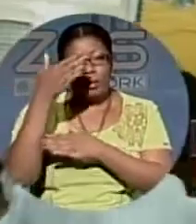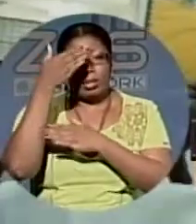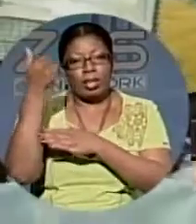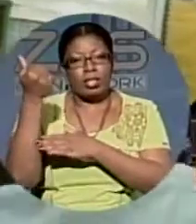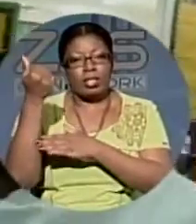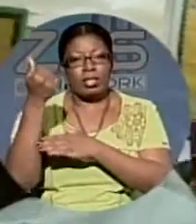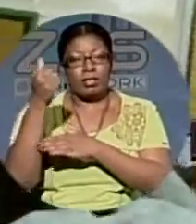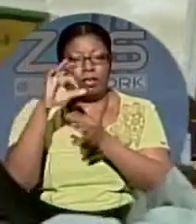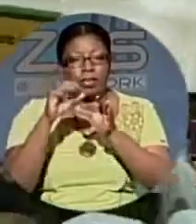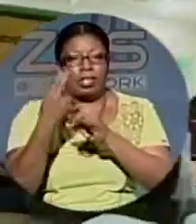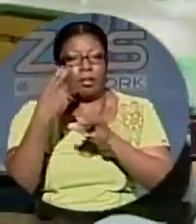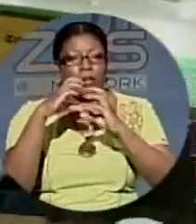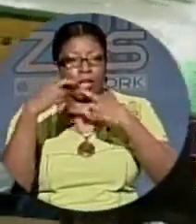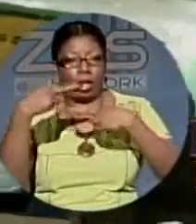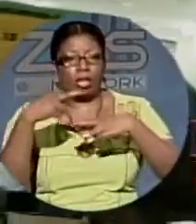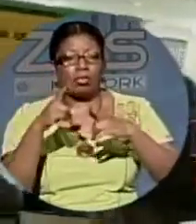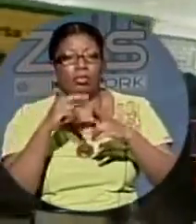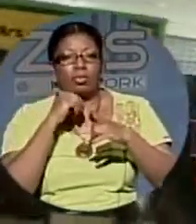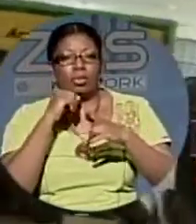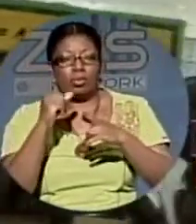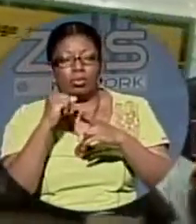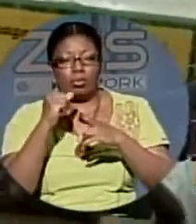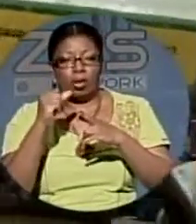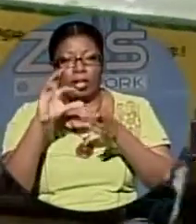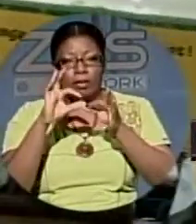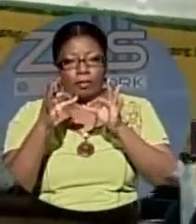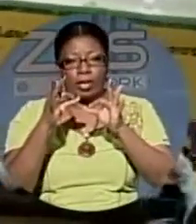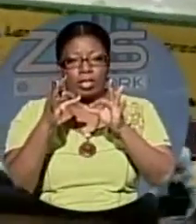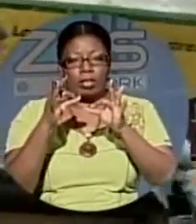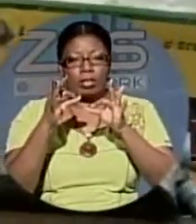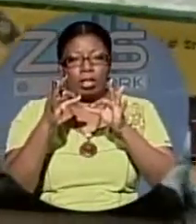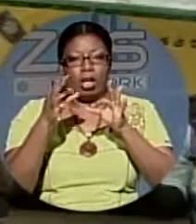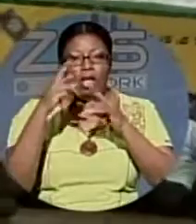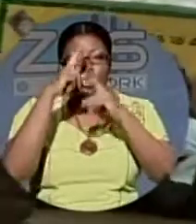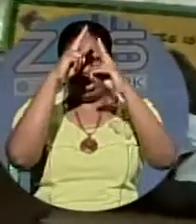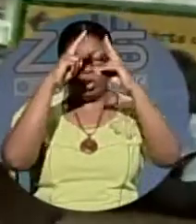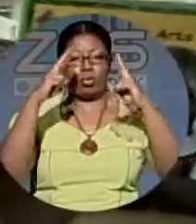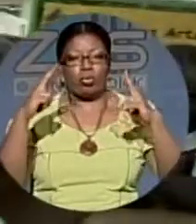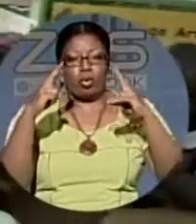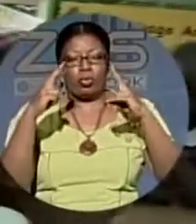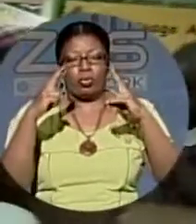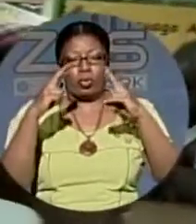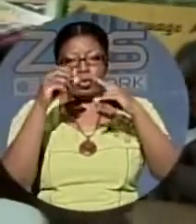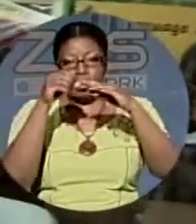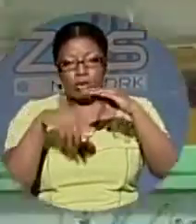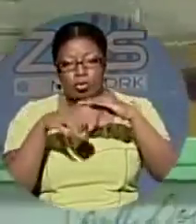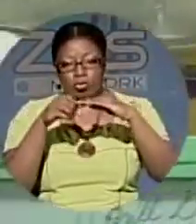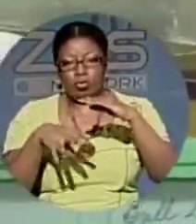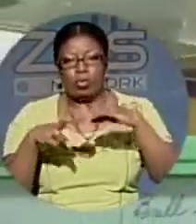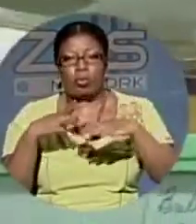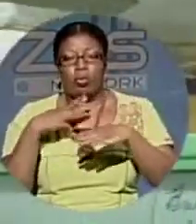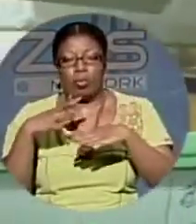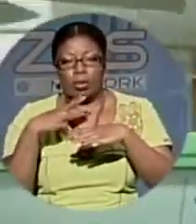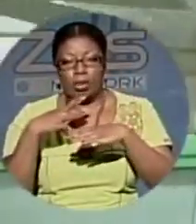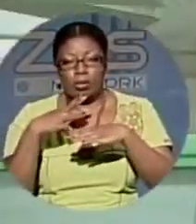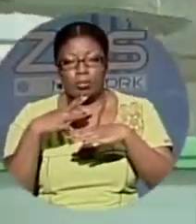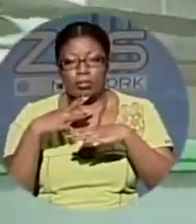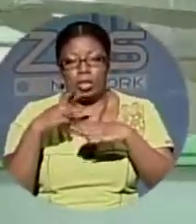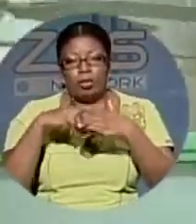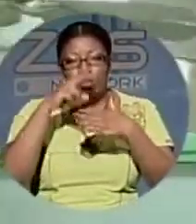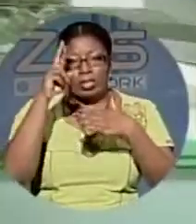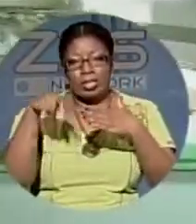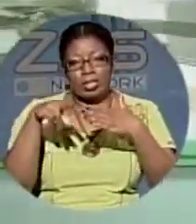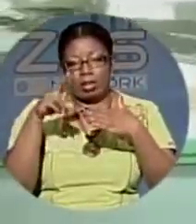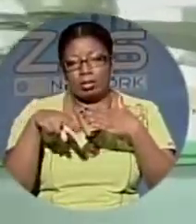that institution, which included a leaky roof, mold, and insufficient teachers, resulting in educators at